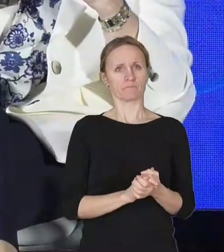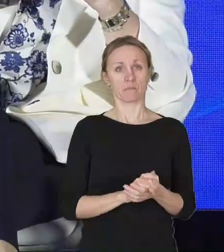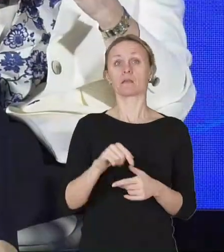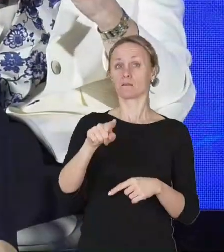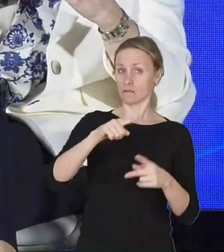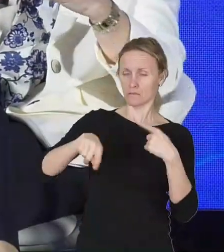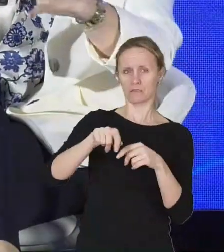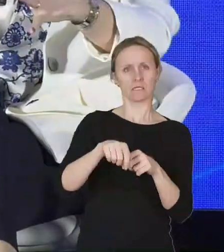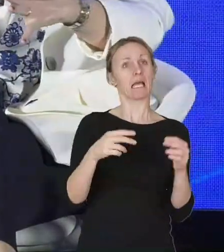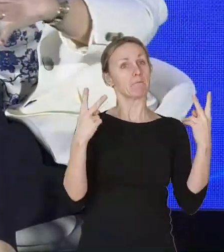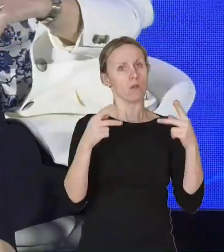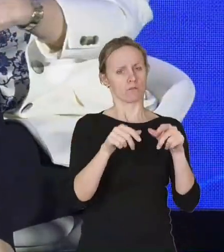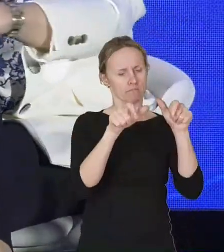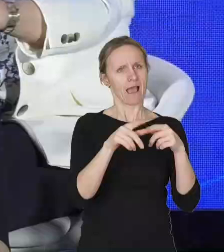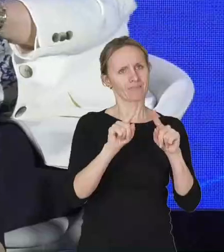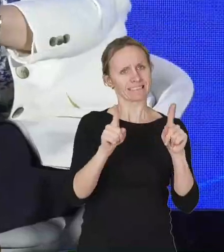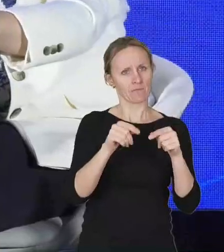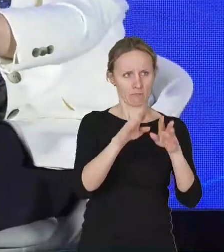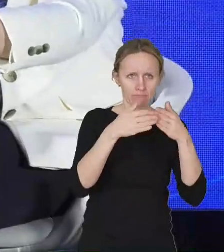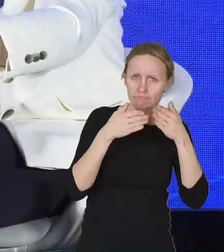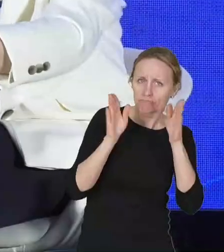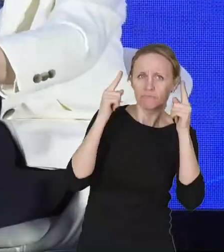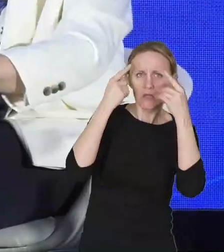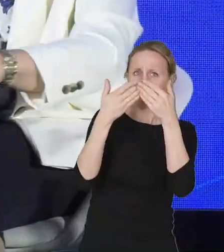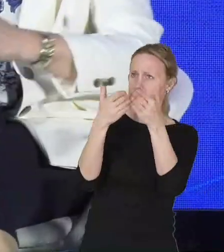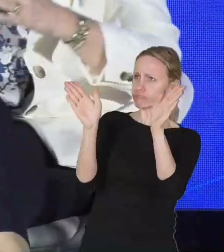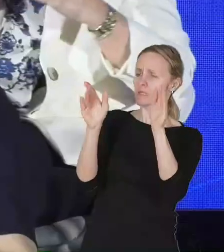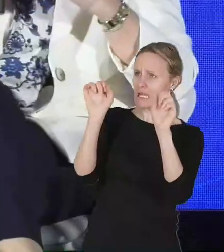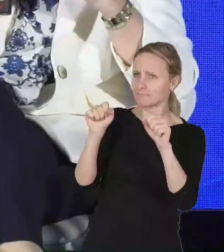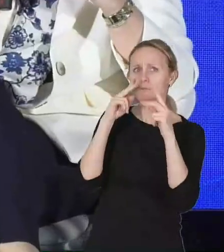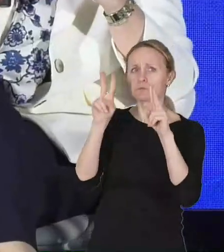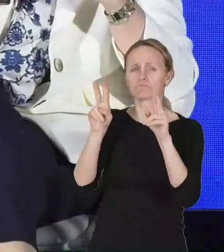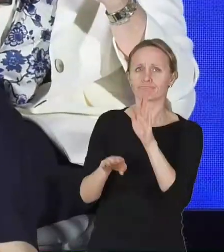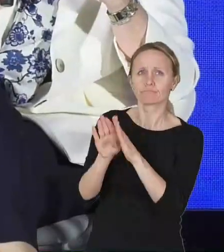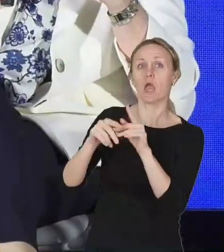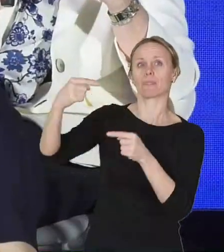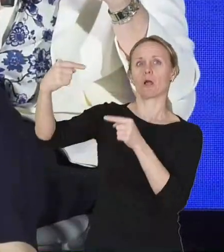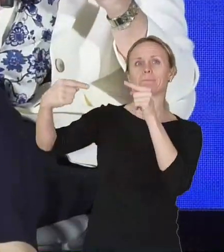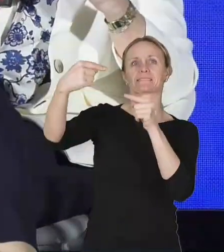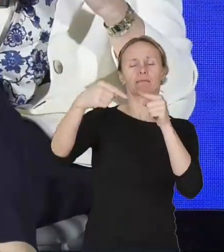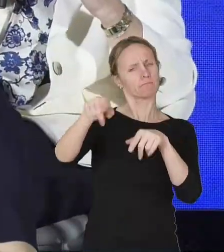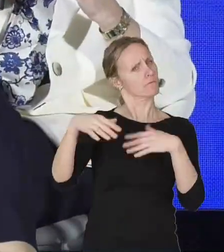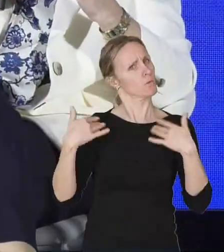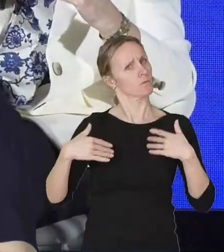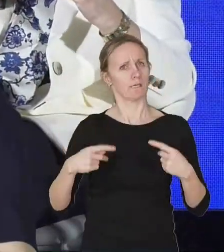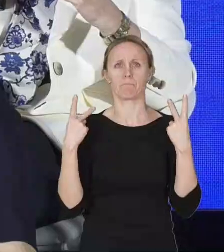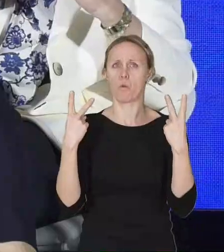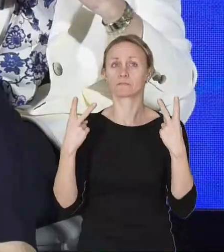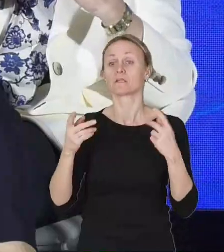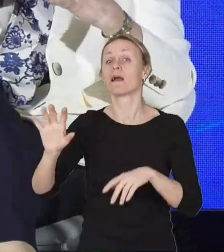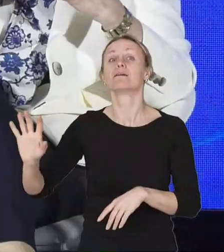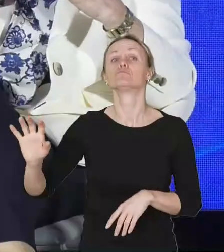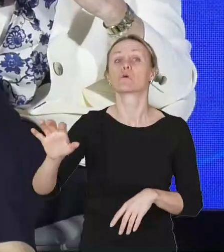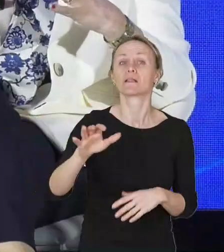those regions that are, the lagging behind, the laggards. If they are sufficiently far away from